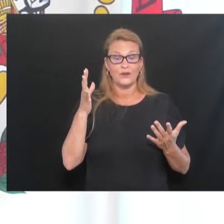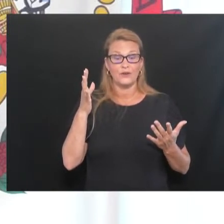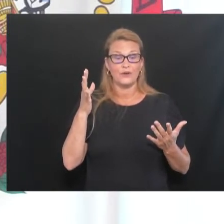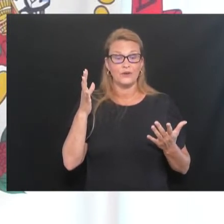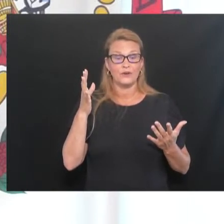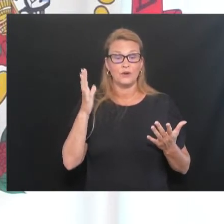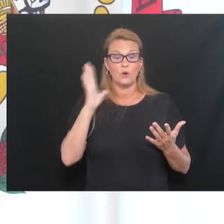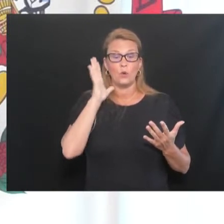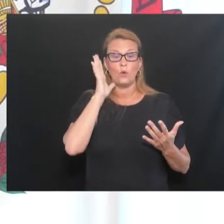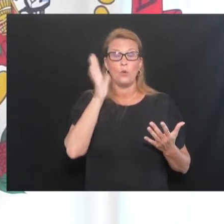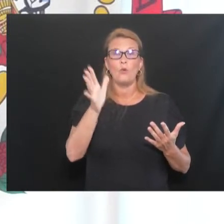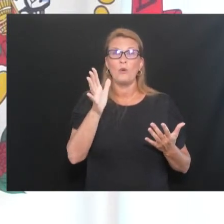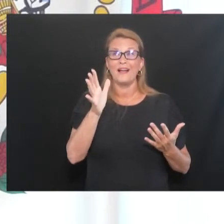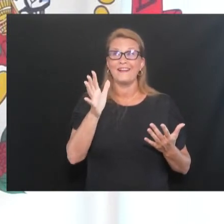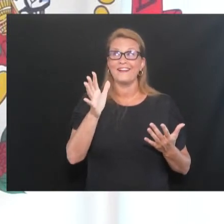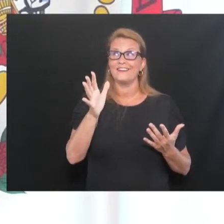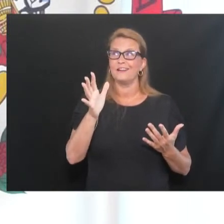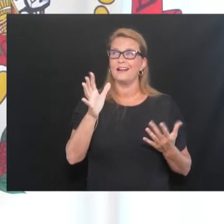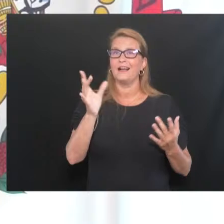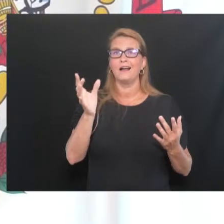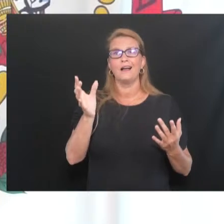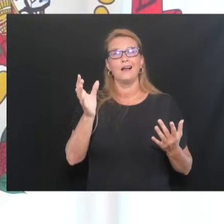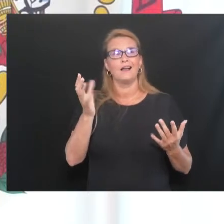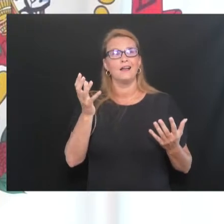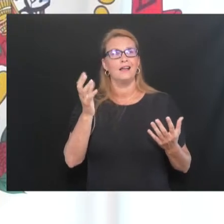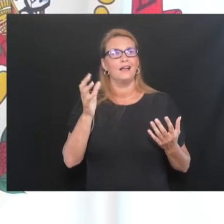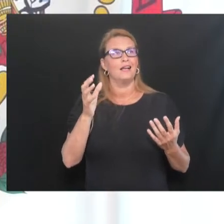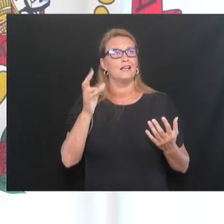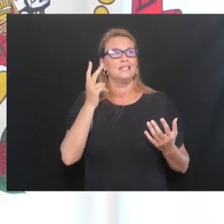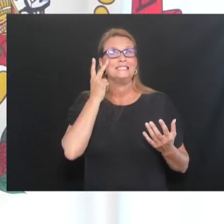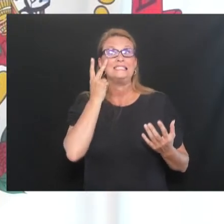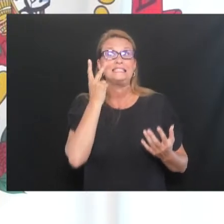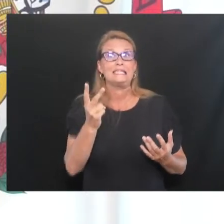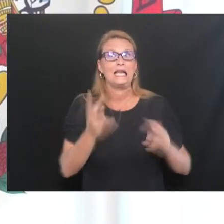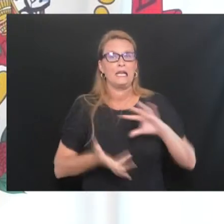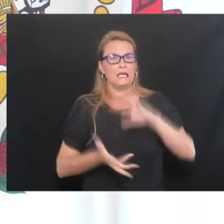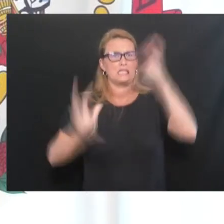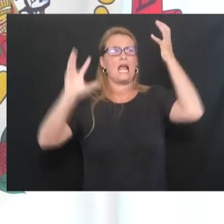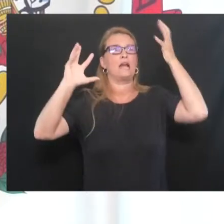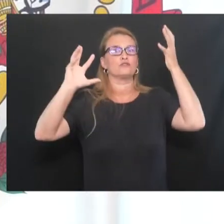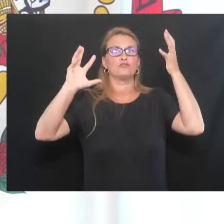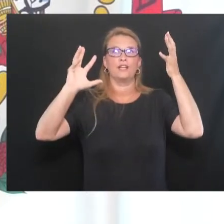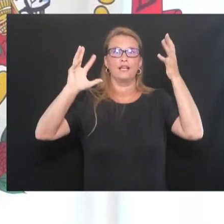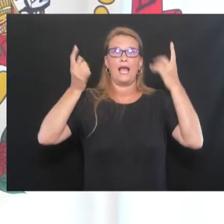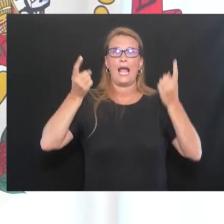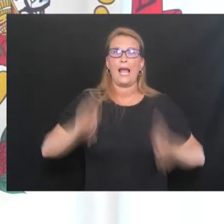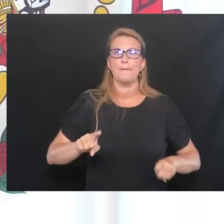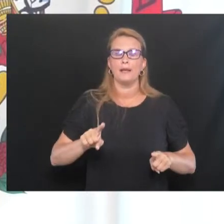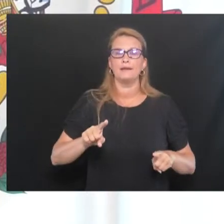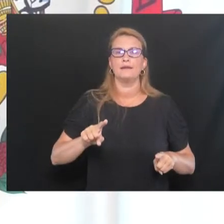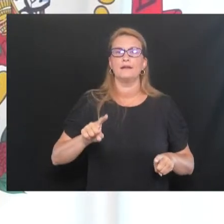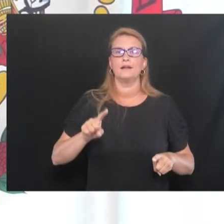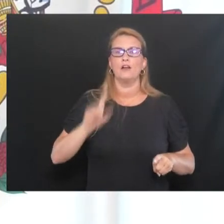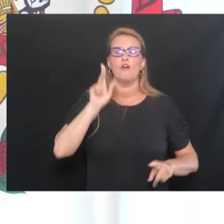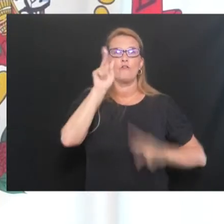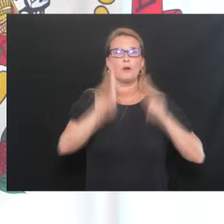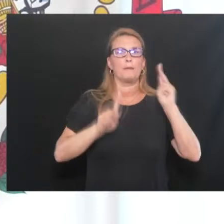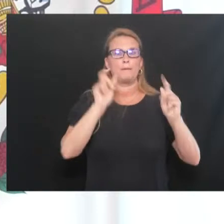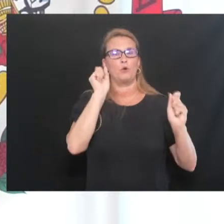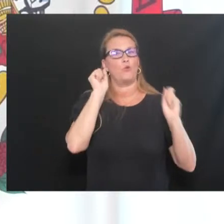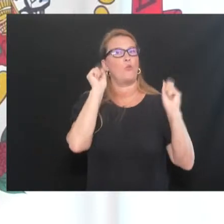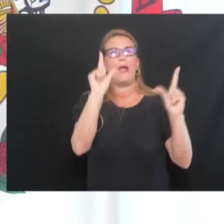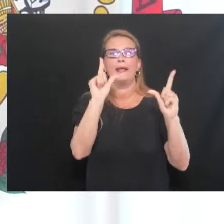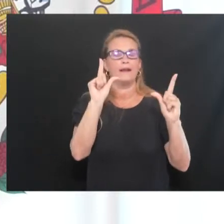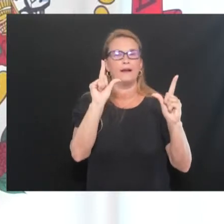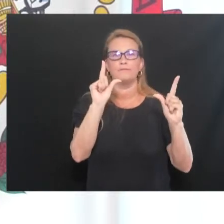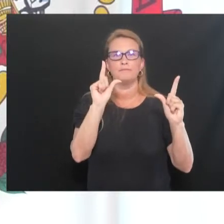will it take that? Really, will it take that for us to really, for us to awaken to the fact that